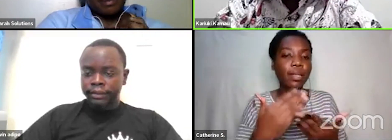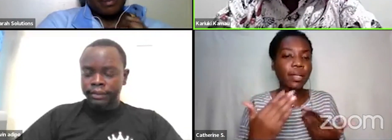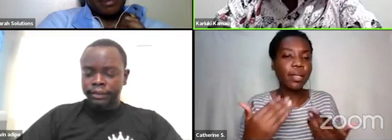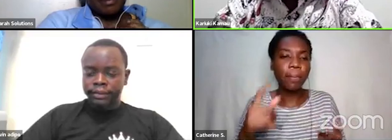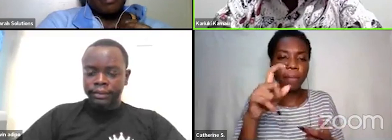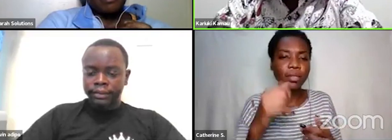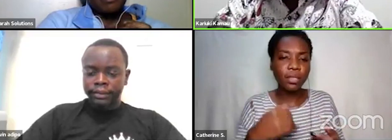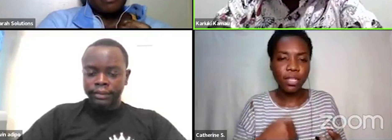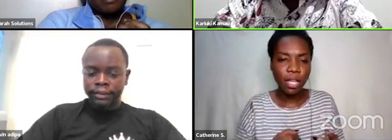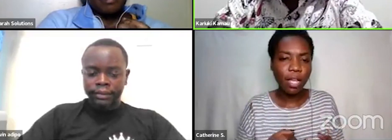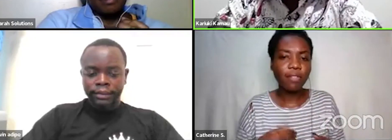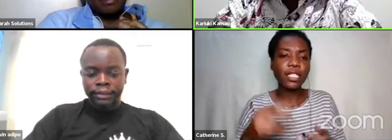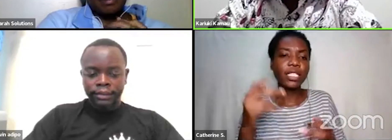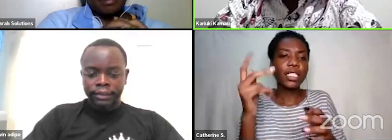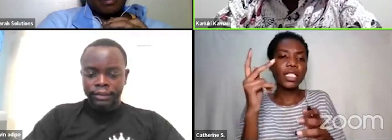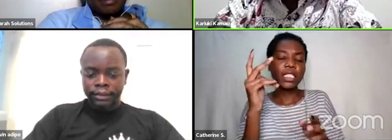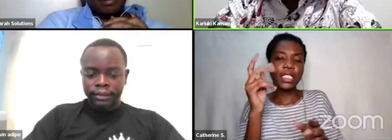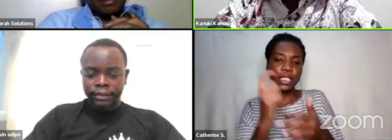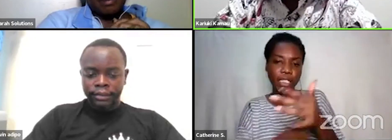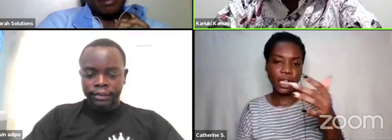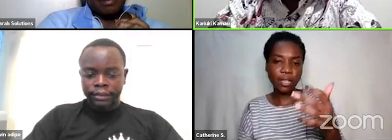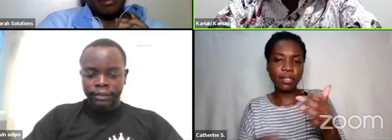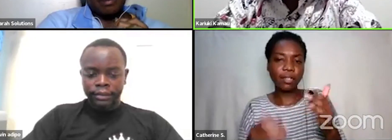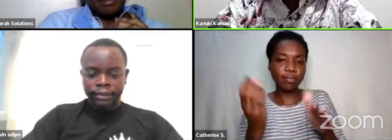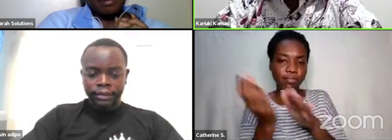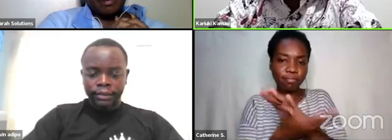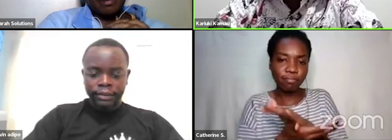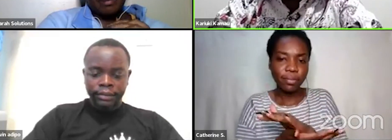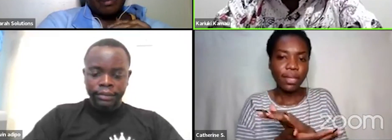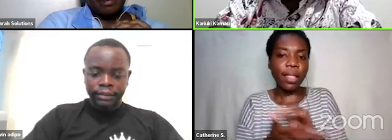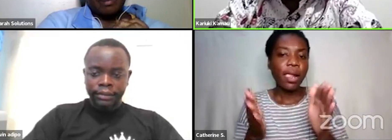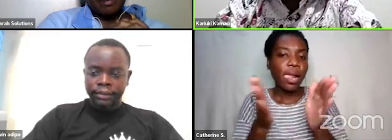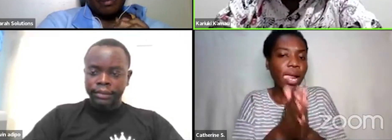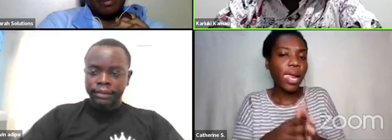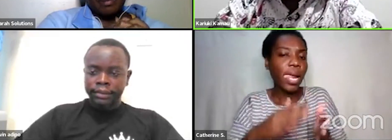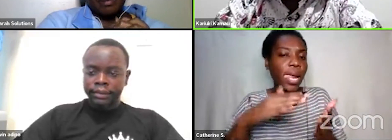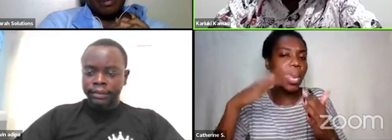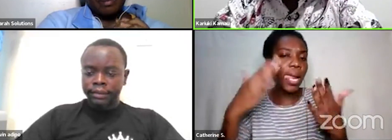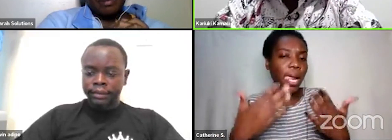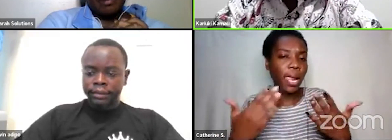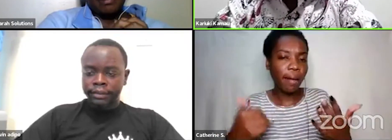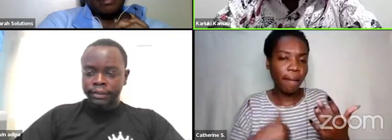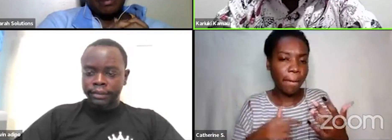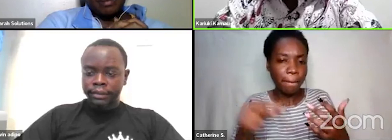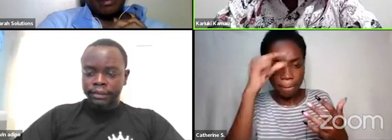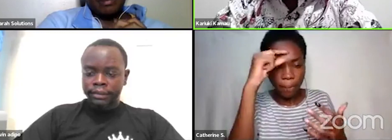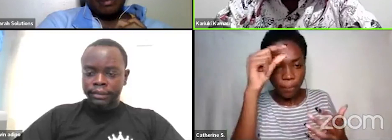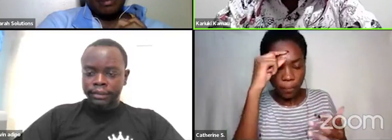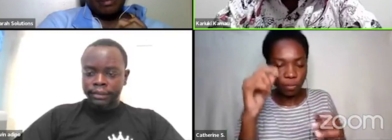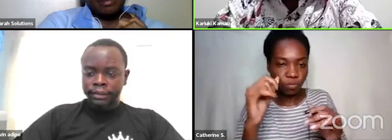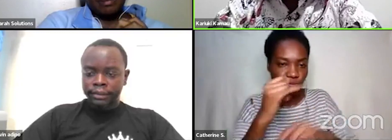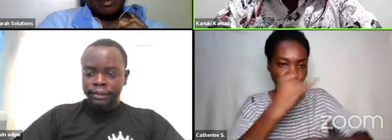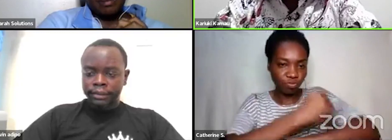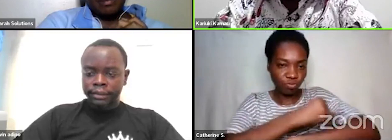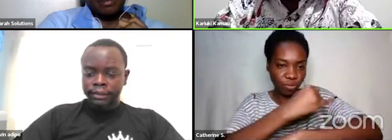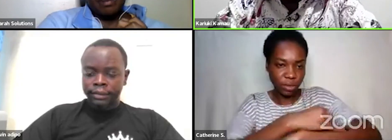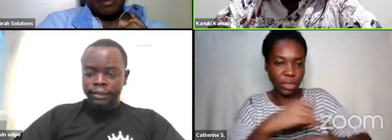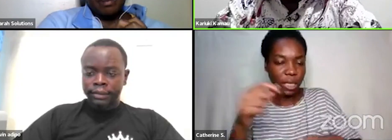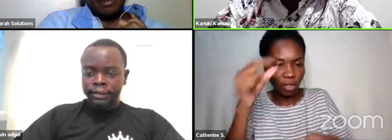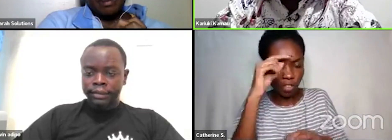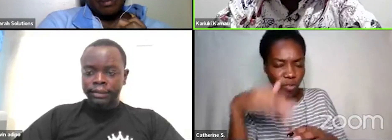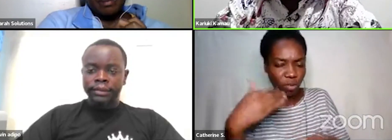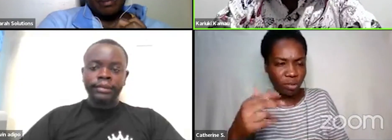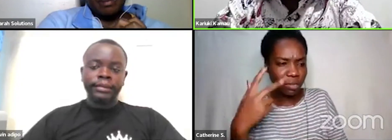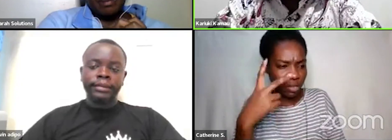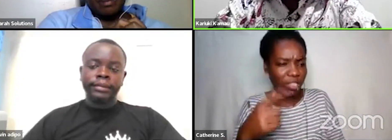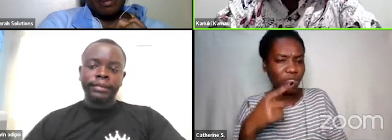compliant. Most of our clients are government institutions, including KRA themselves. They always check, are you compliant?